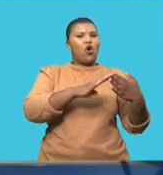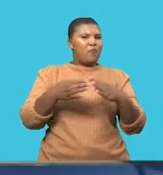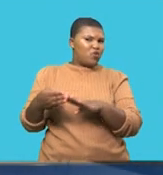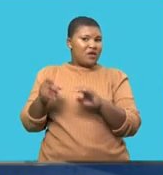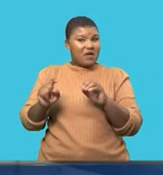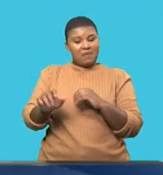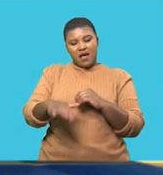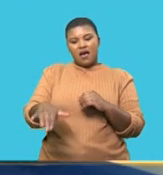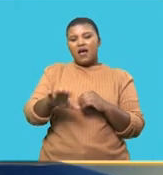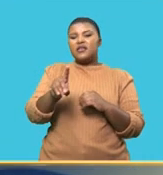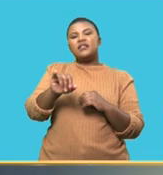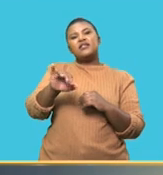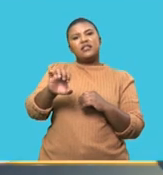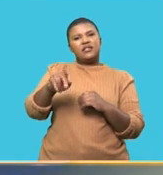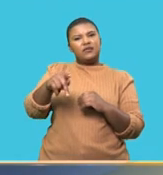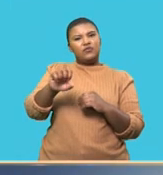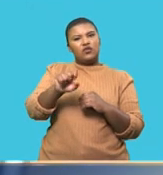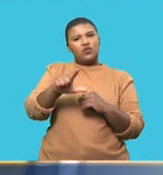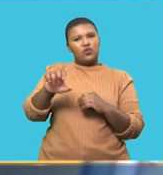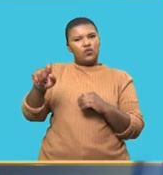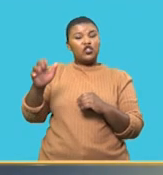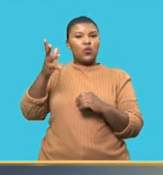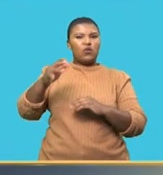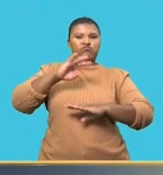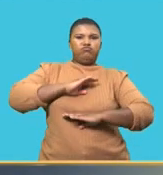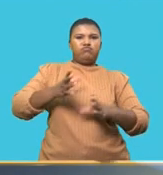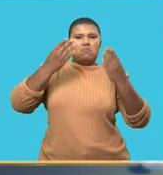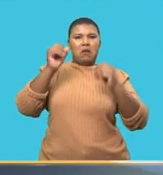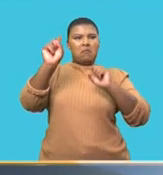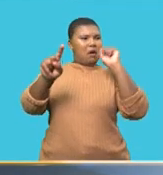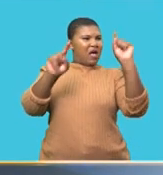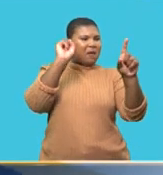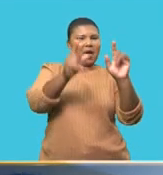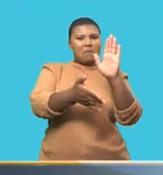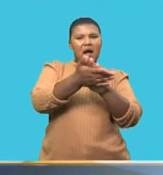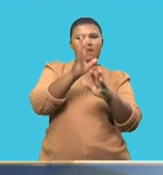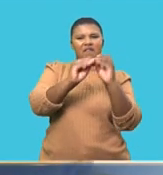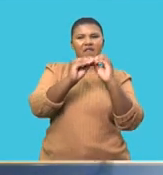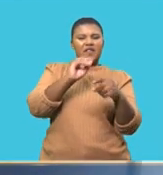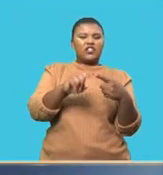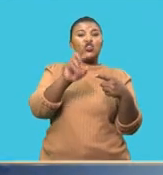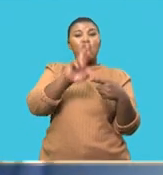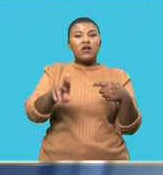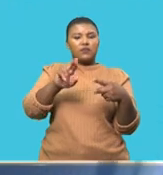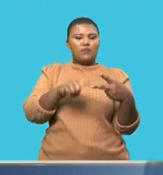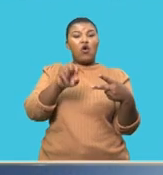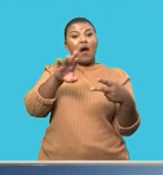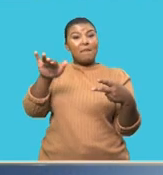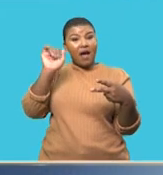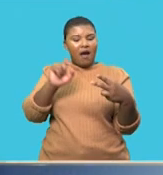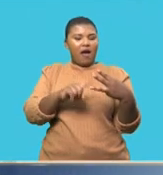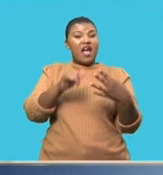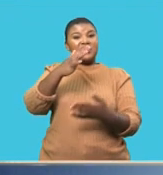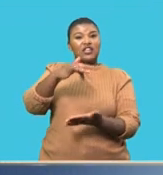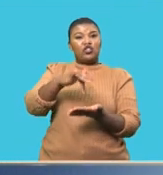wa Diepsloot ba tla fumana phomolo ya go tlhola ba le ba dibakeng tse gole tse kang Randburg, Roodepoort le Centurion molemong wa